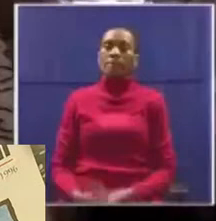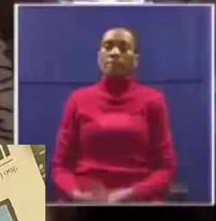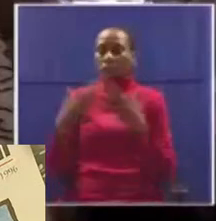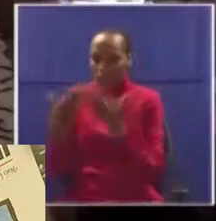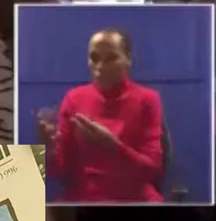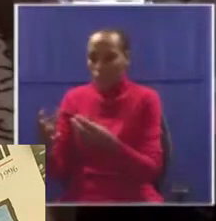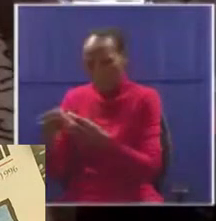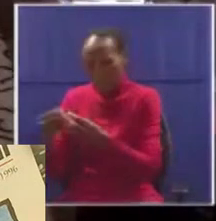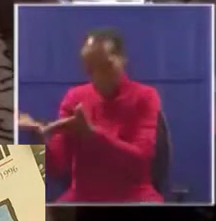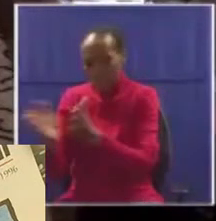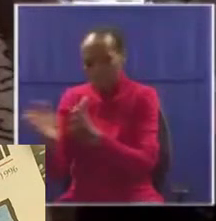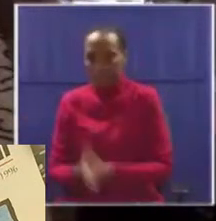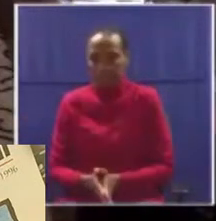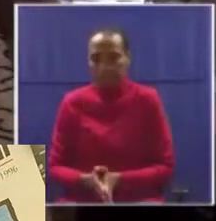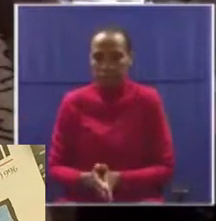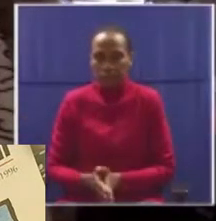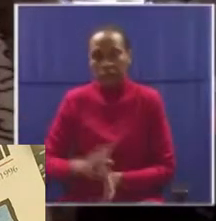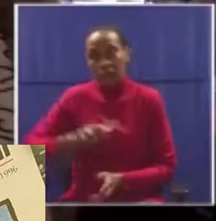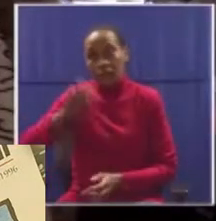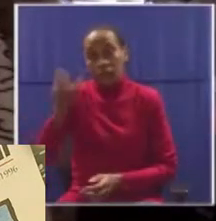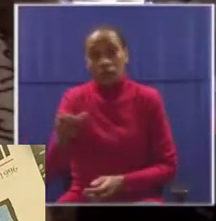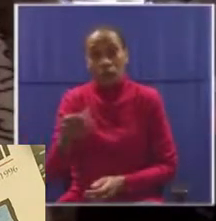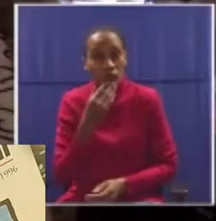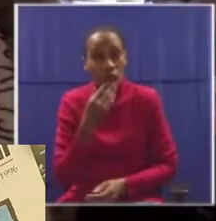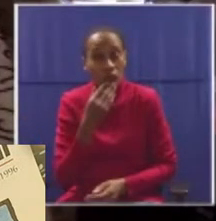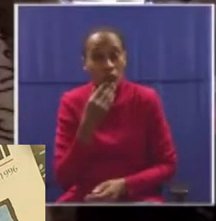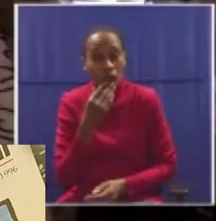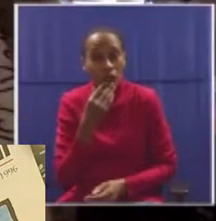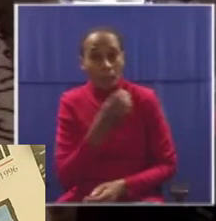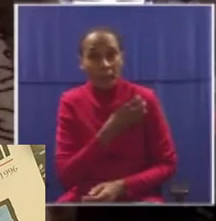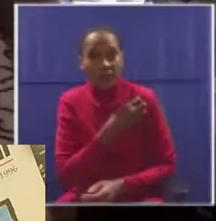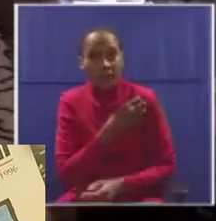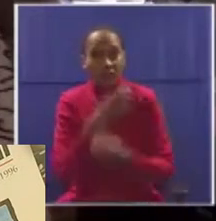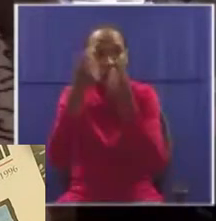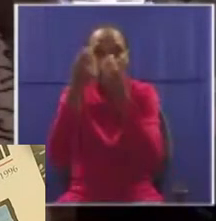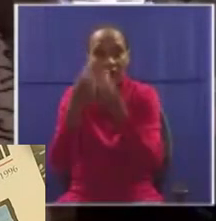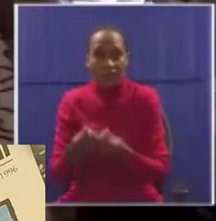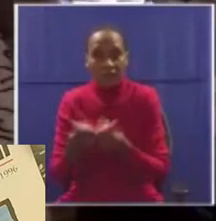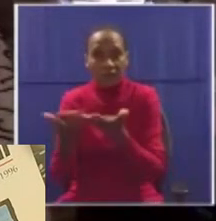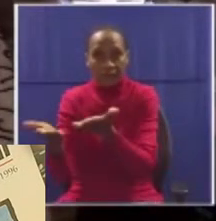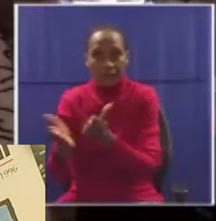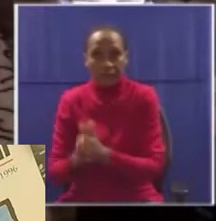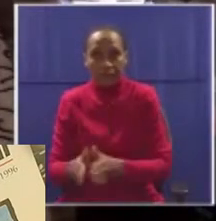thank you honorable member the next speaker is The Honorable Minister of Finance